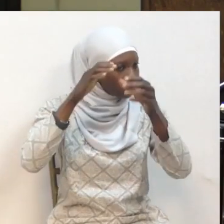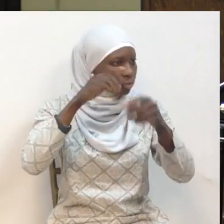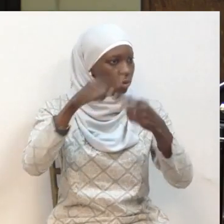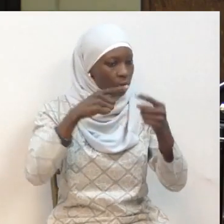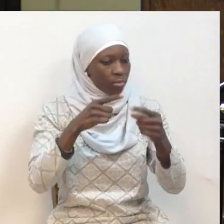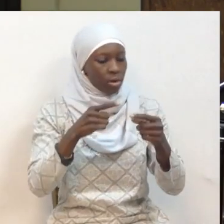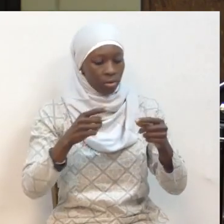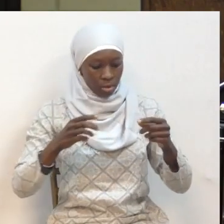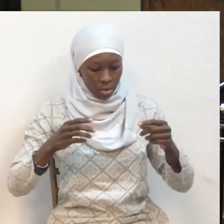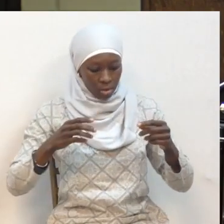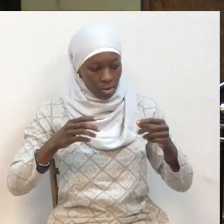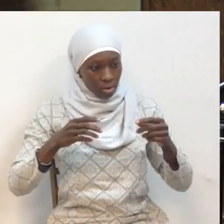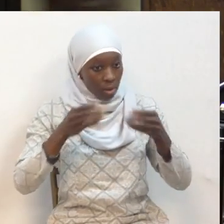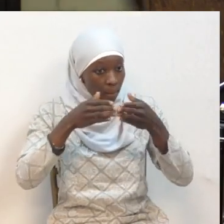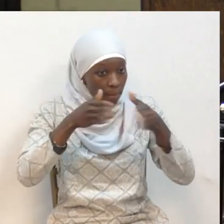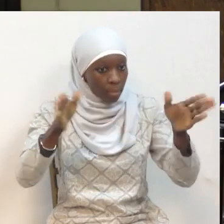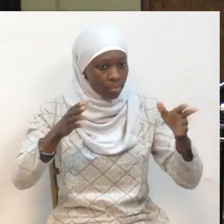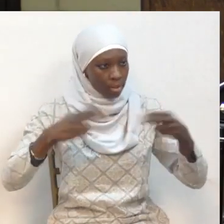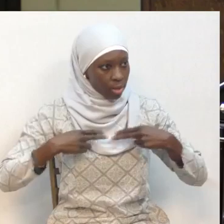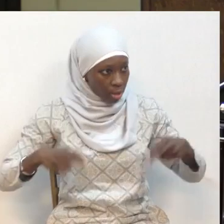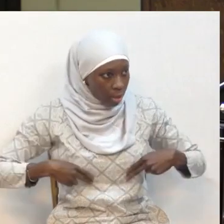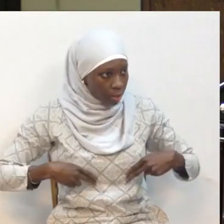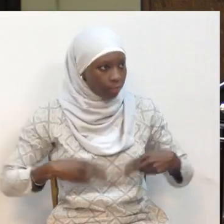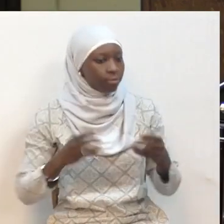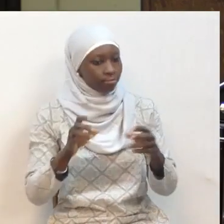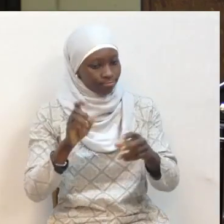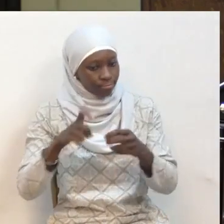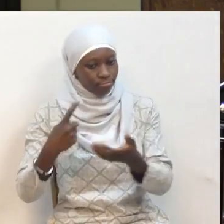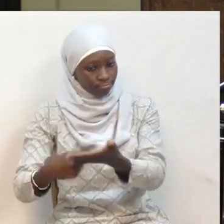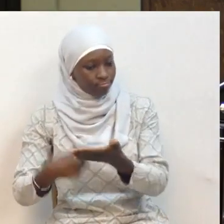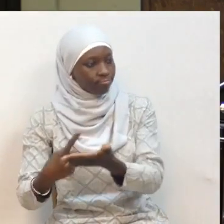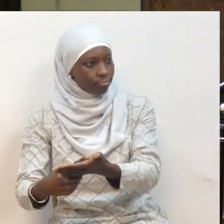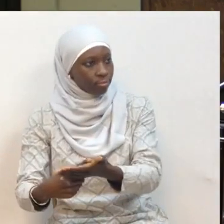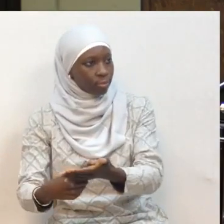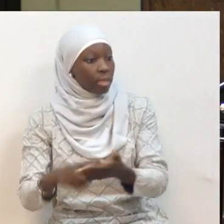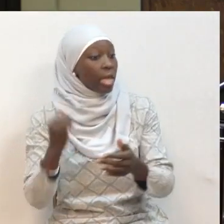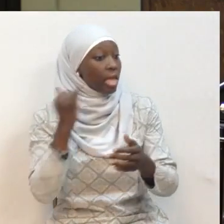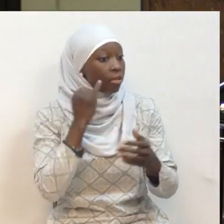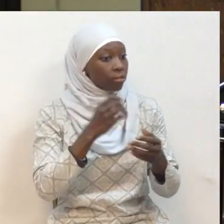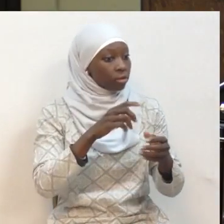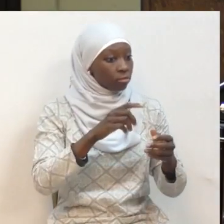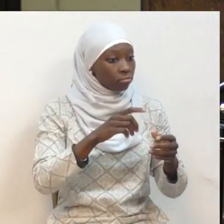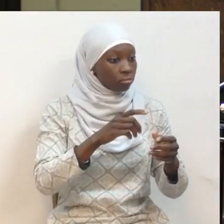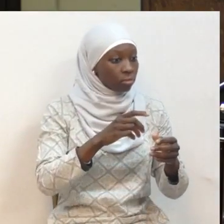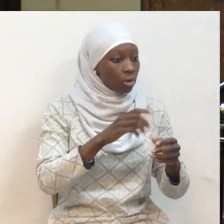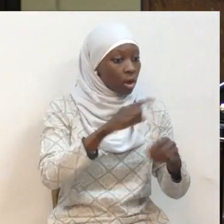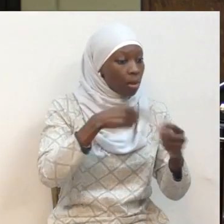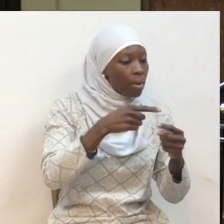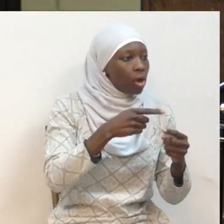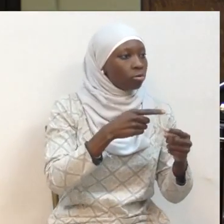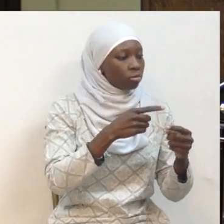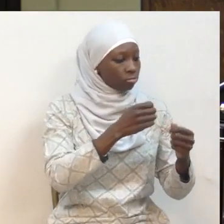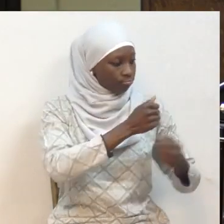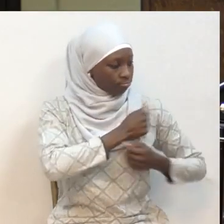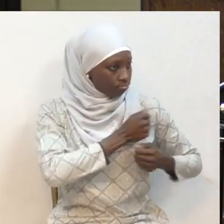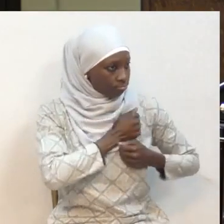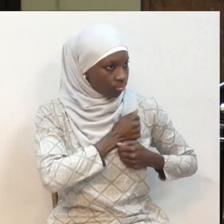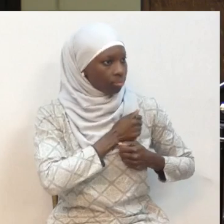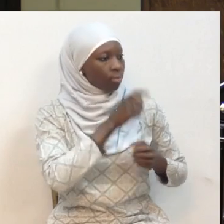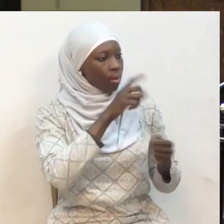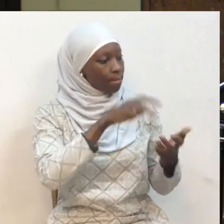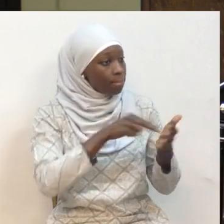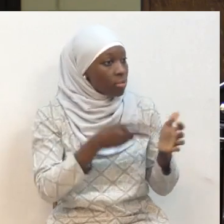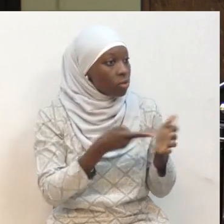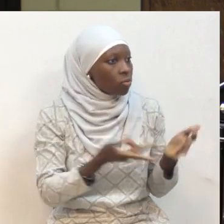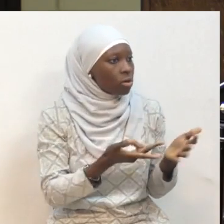defense, people of the military ought to be consulted. In matters of propagation of